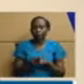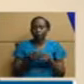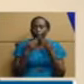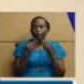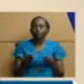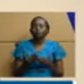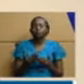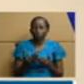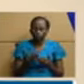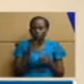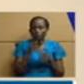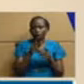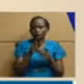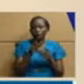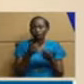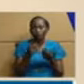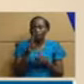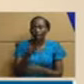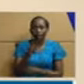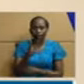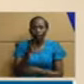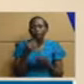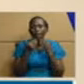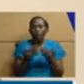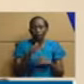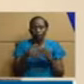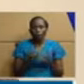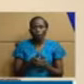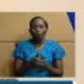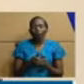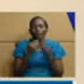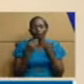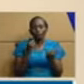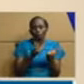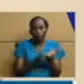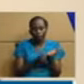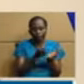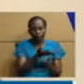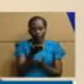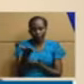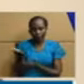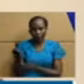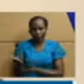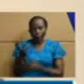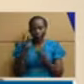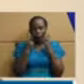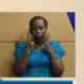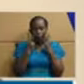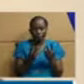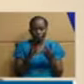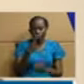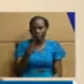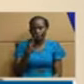the residents, and I thank NTV, and I thank Ugandans for one, watching NTV,